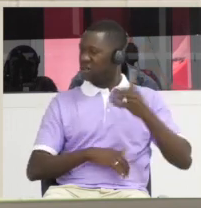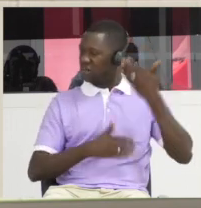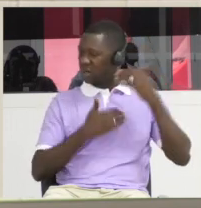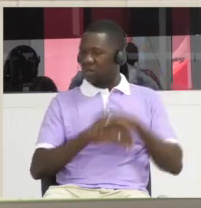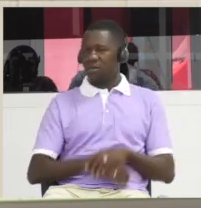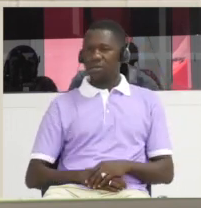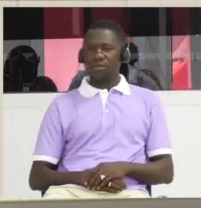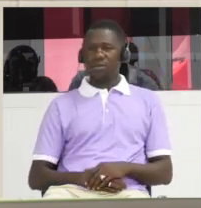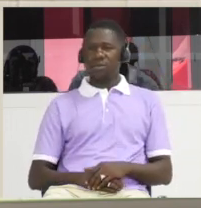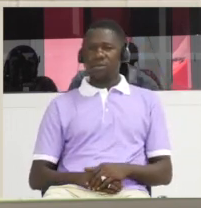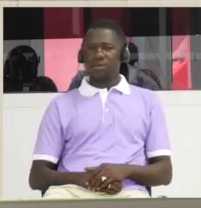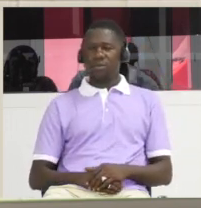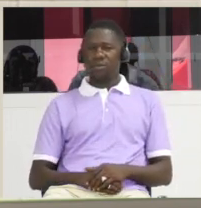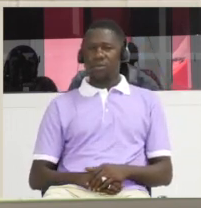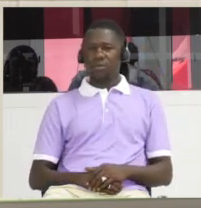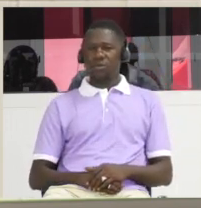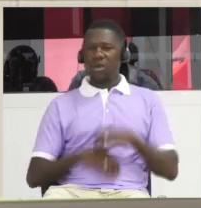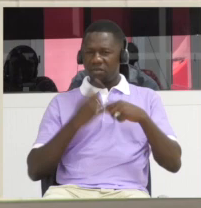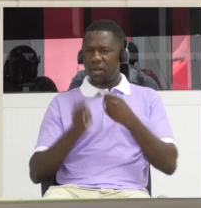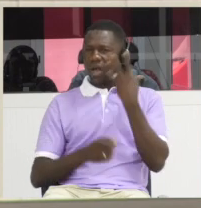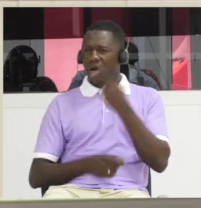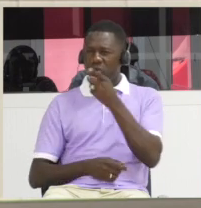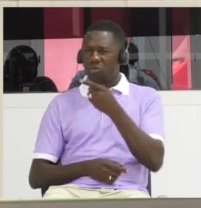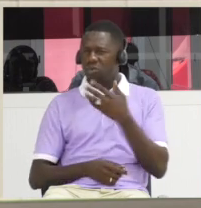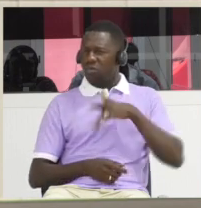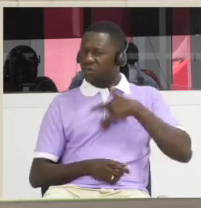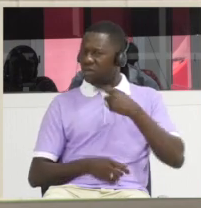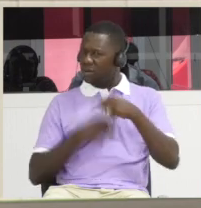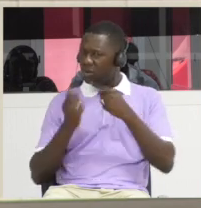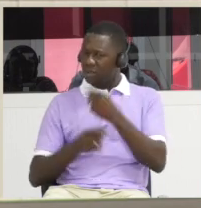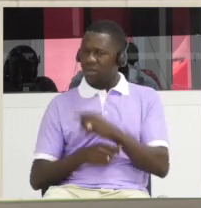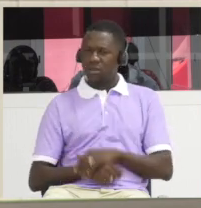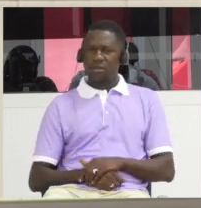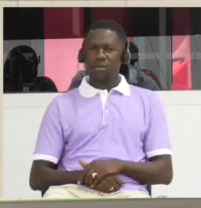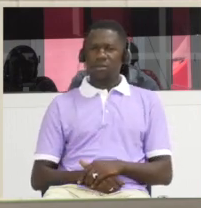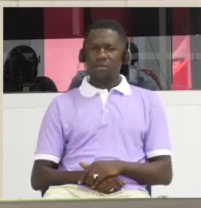I was shocked, you know, because I thought that somebody was conveying